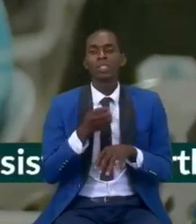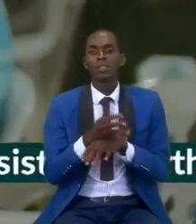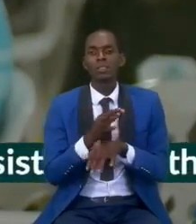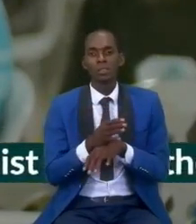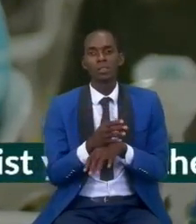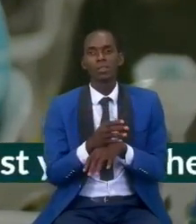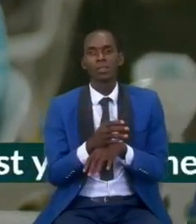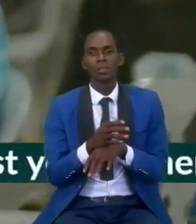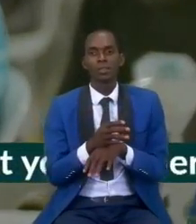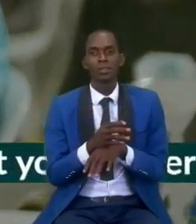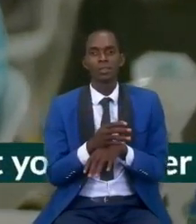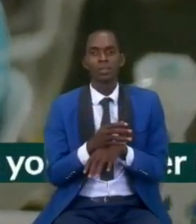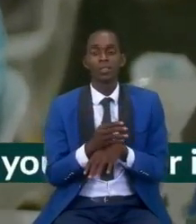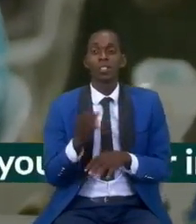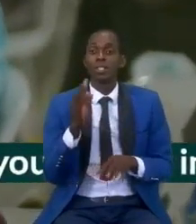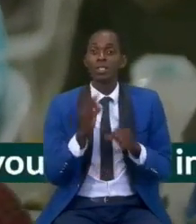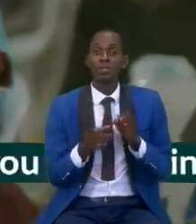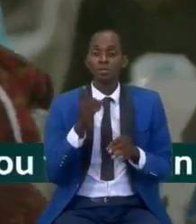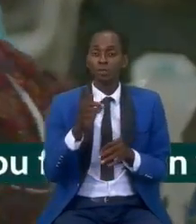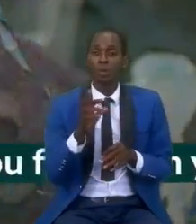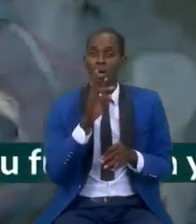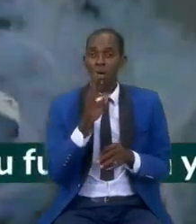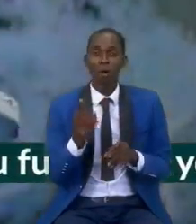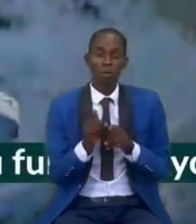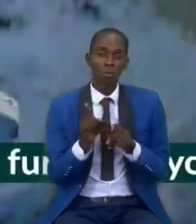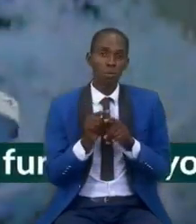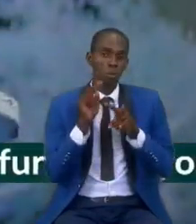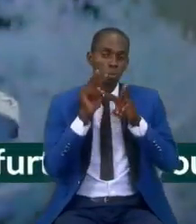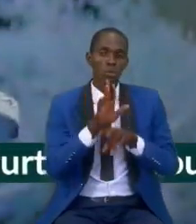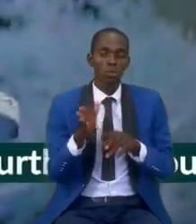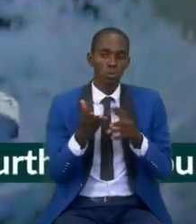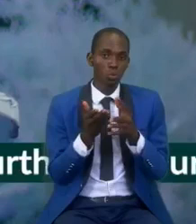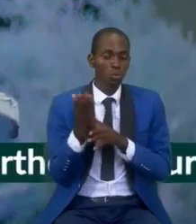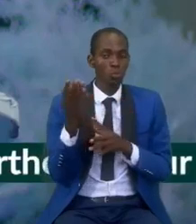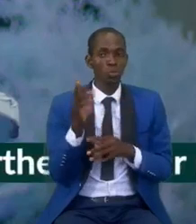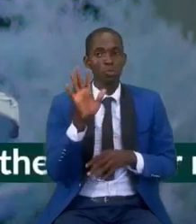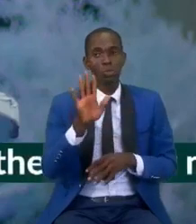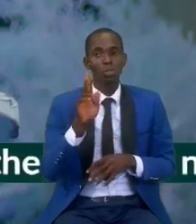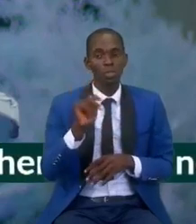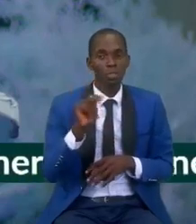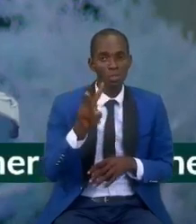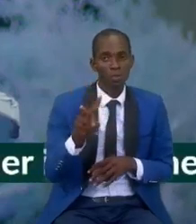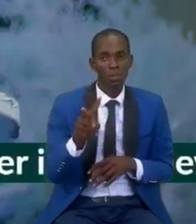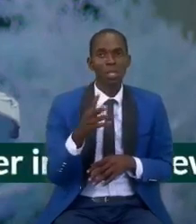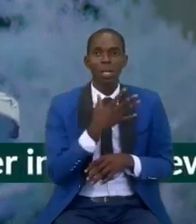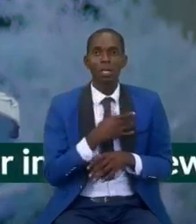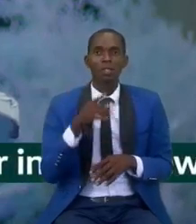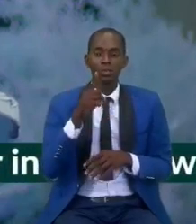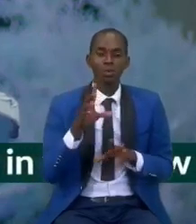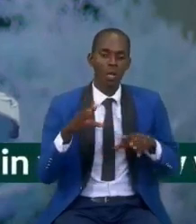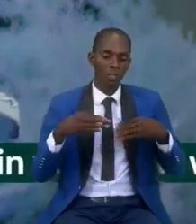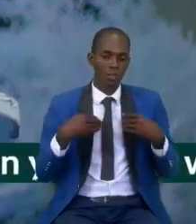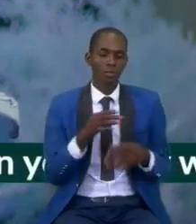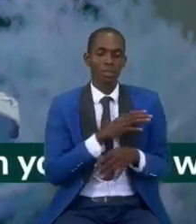to radio and you gave your life to the Lord this evening, please, we want you to